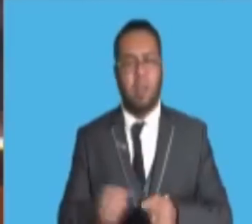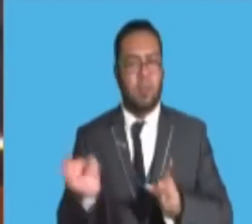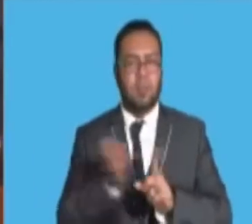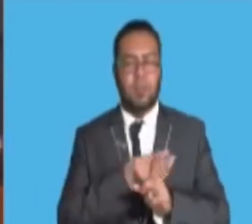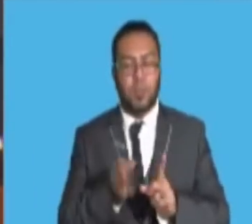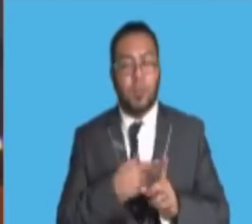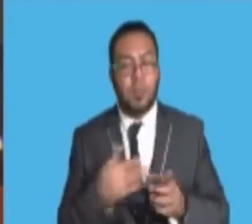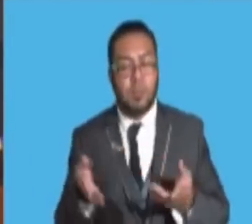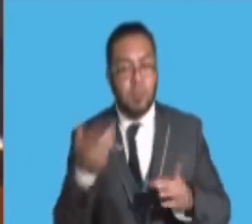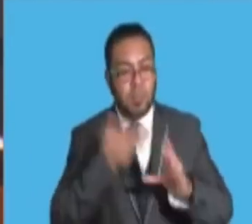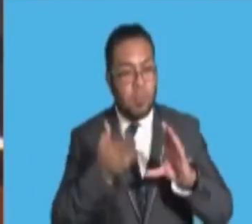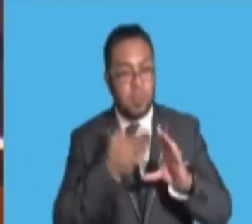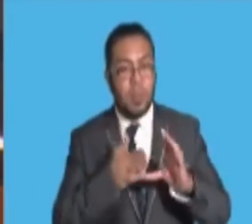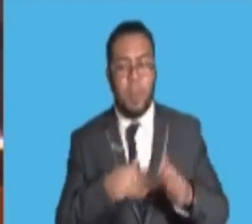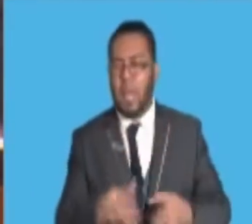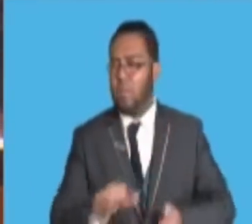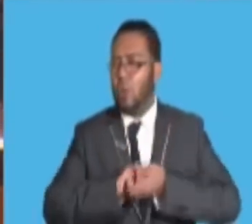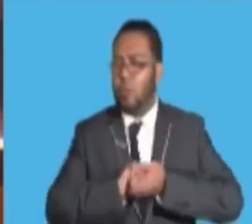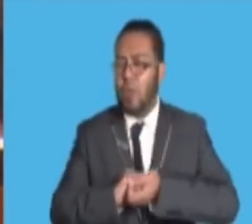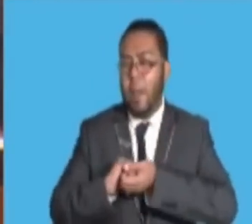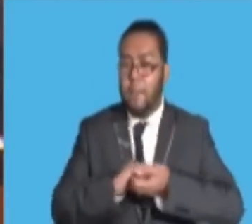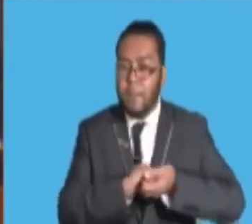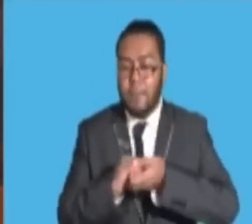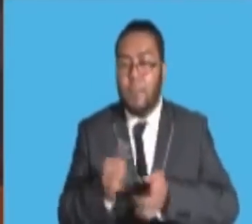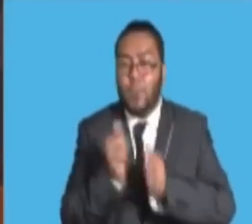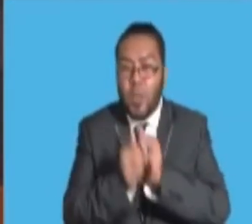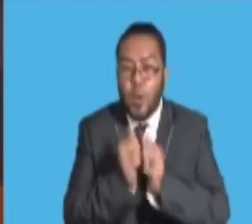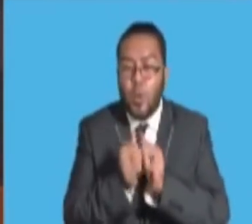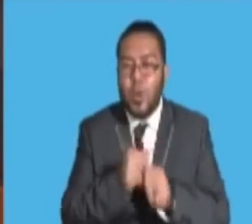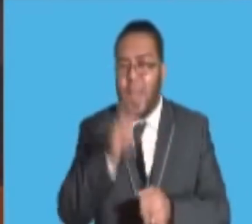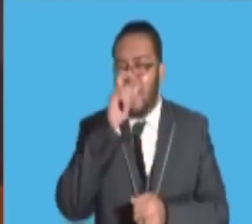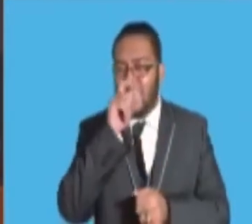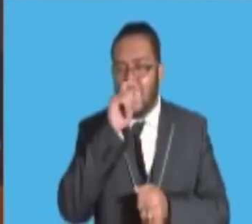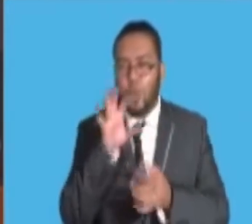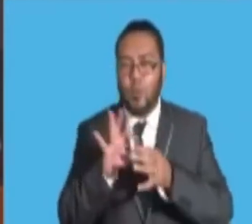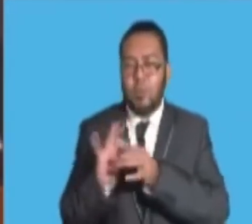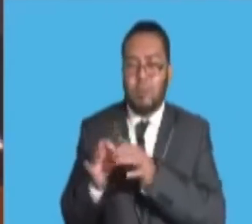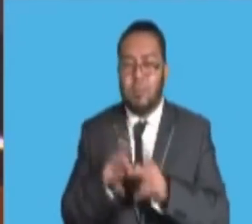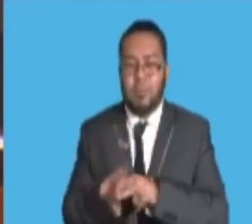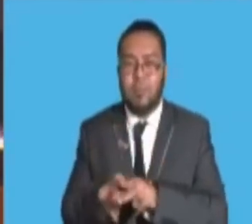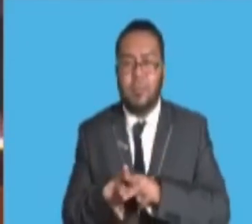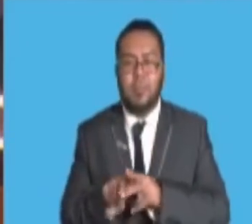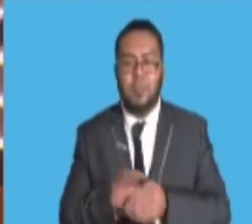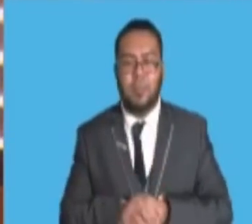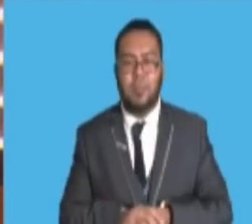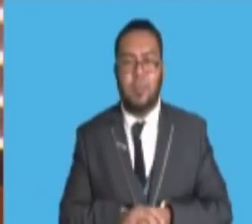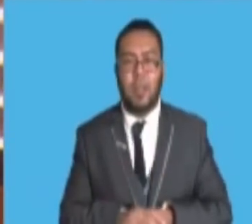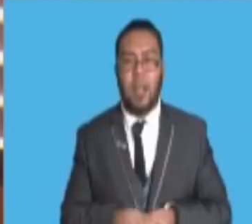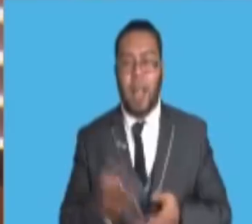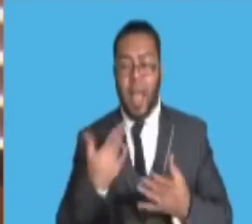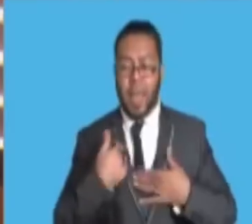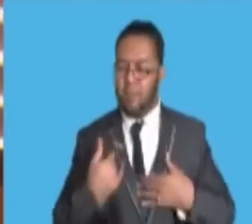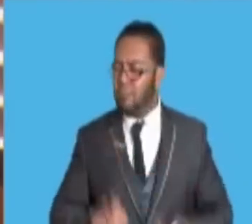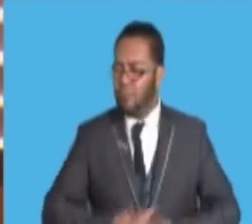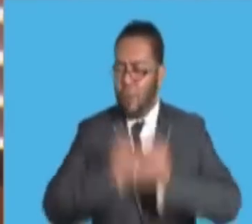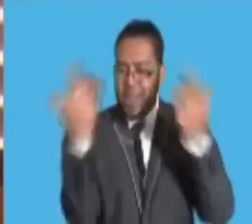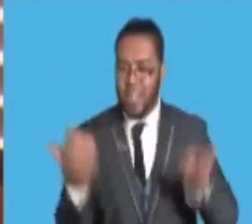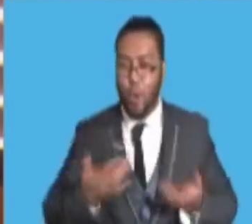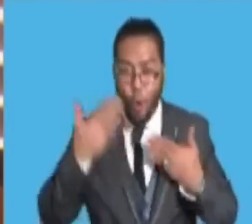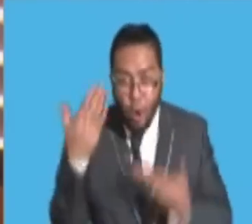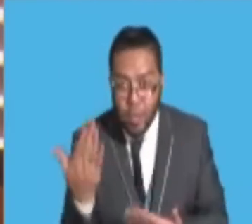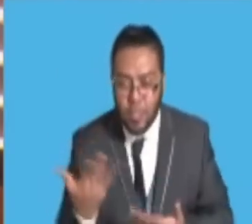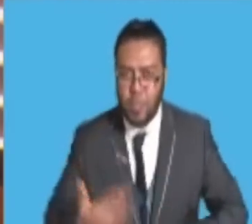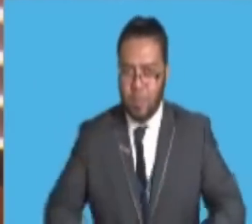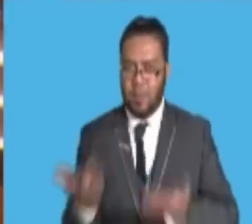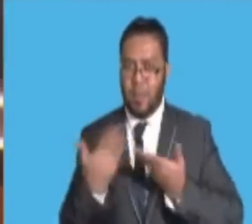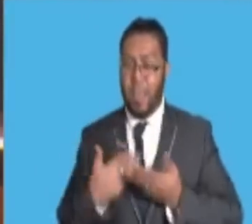to say that I cherish the brotherhood and sisterhood of the medical and health profession. Madam Speaker, I am greatly honored to have been given the